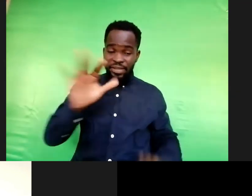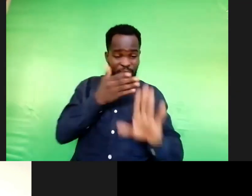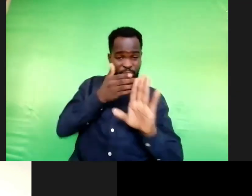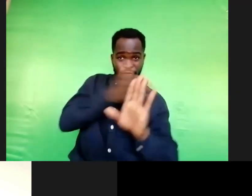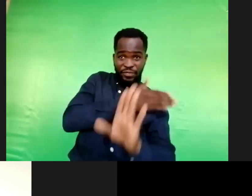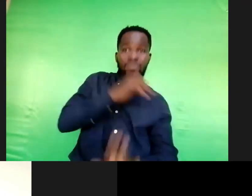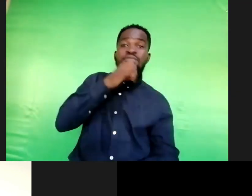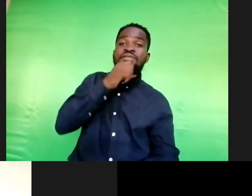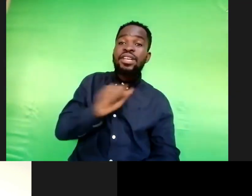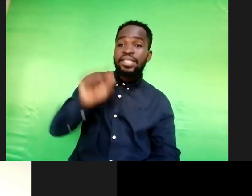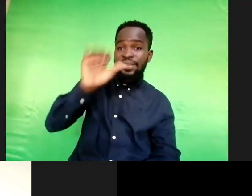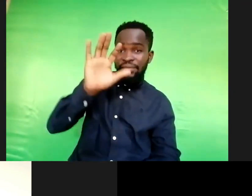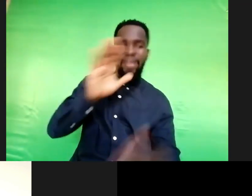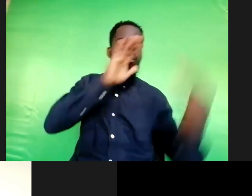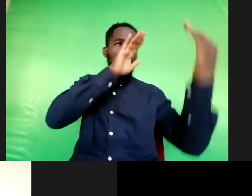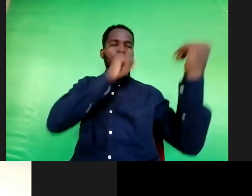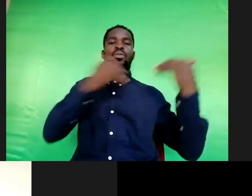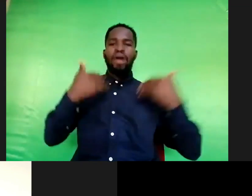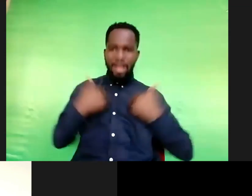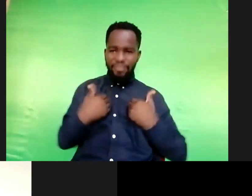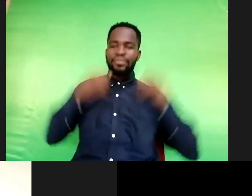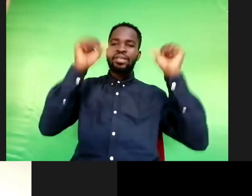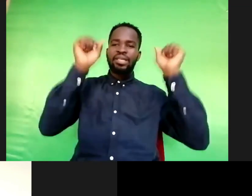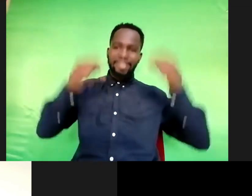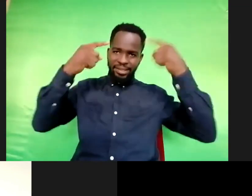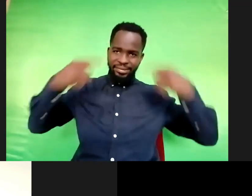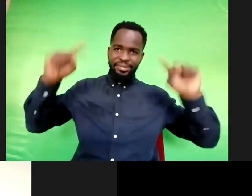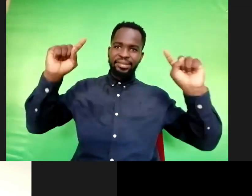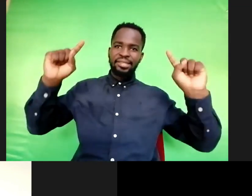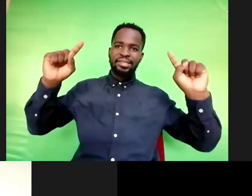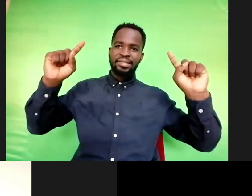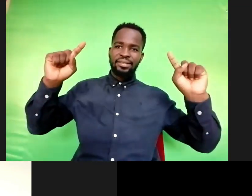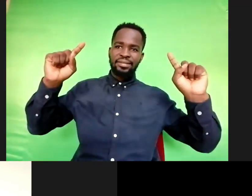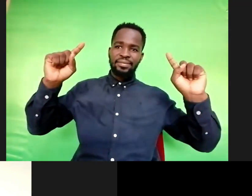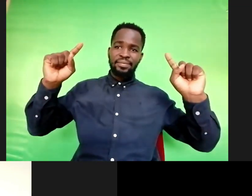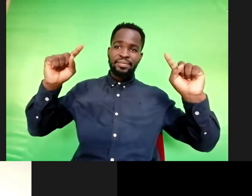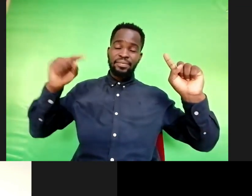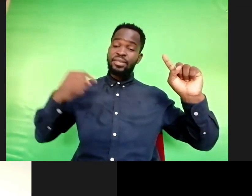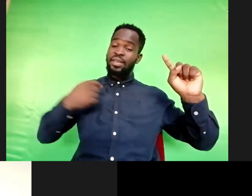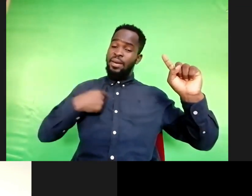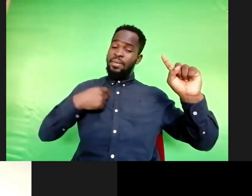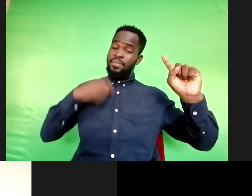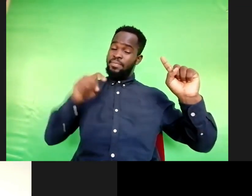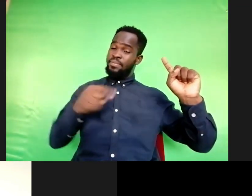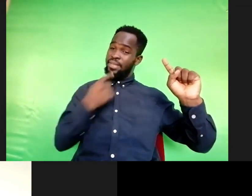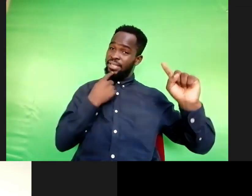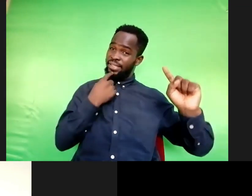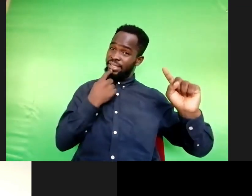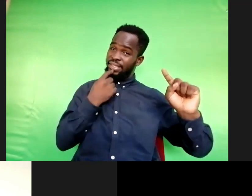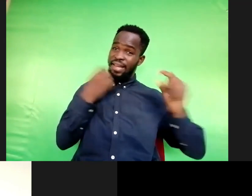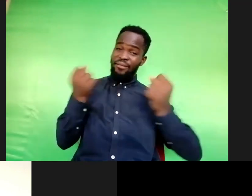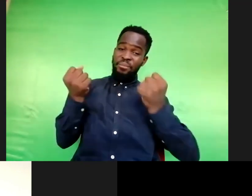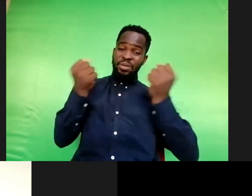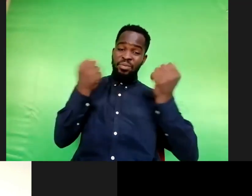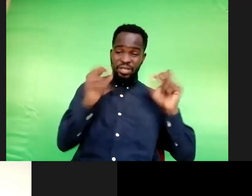is a hope that we can succeed. So I should say that because there are a lot of issues that we